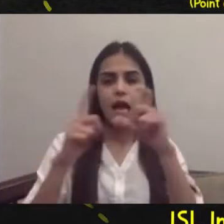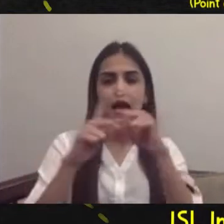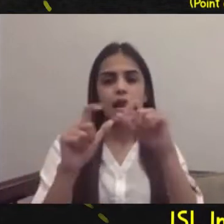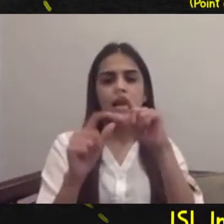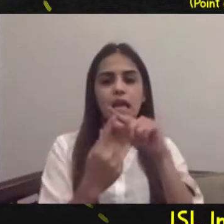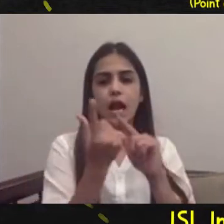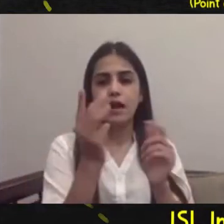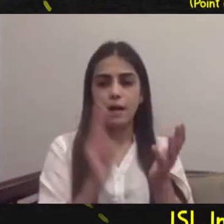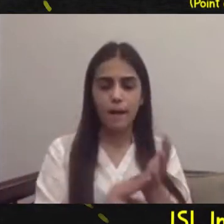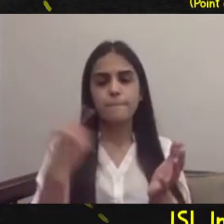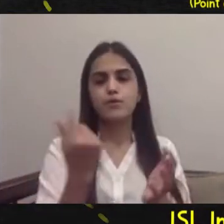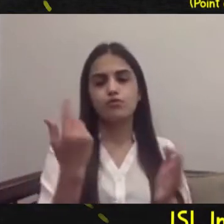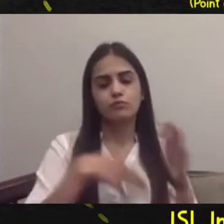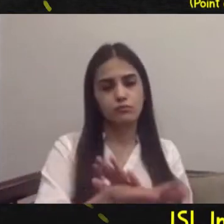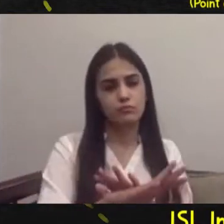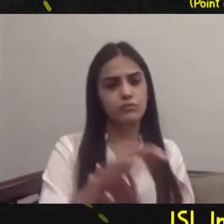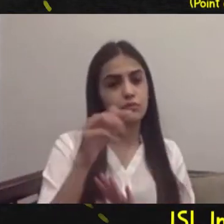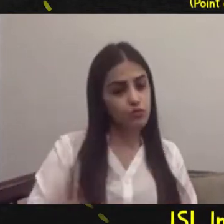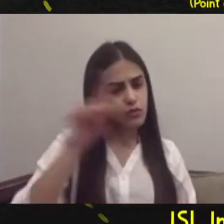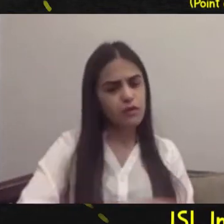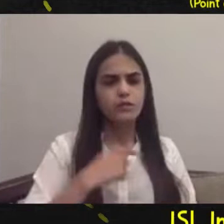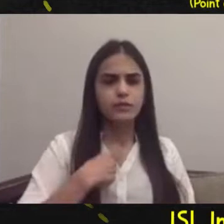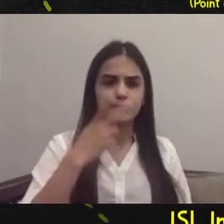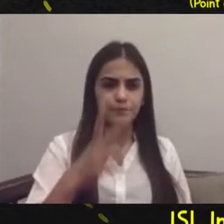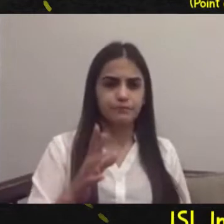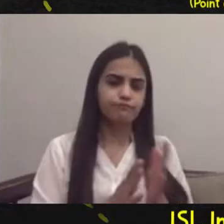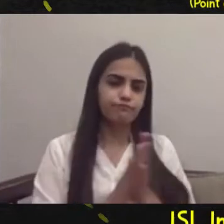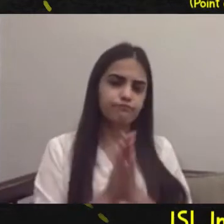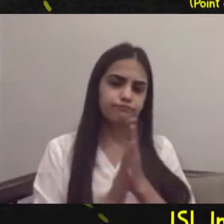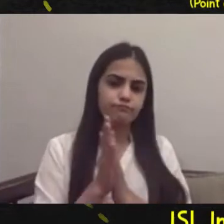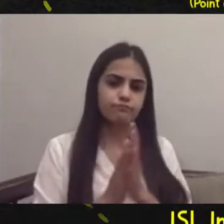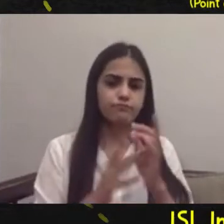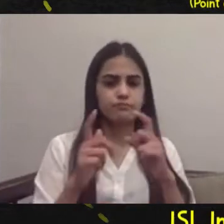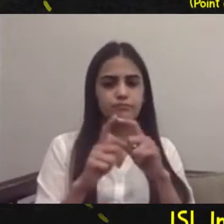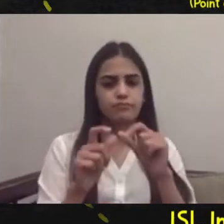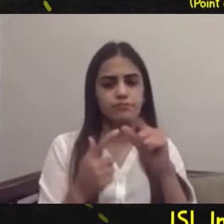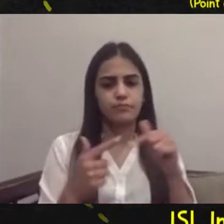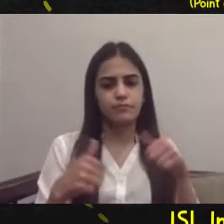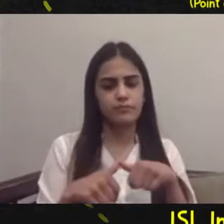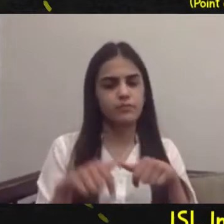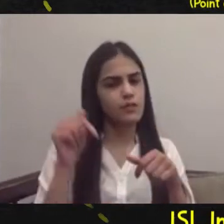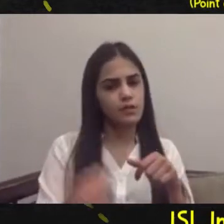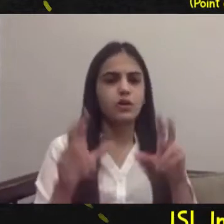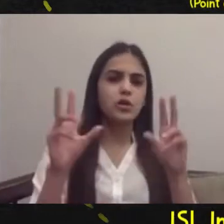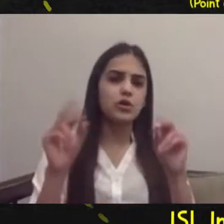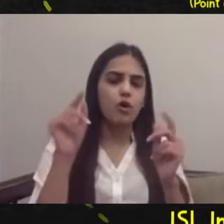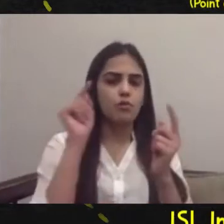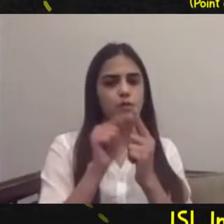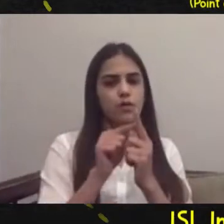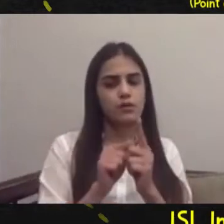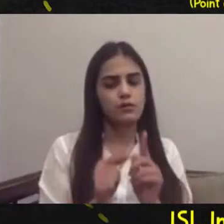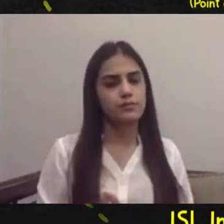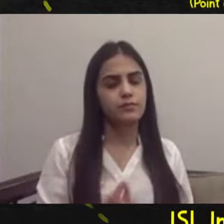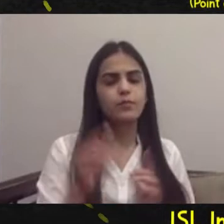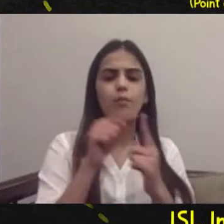account. Today, of course, we'd say that's an interesting data point, but that is not actually the point. The point